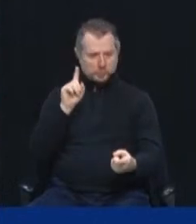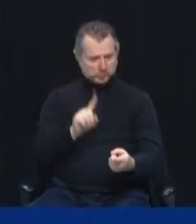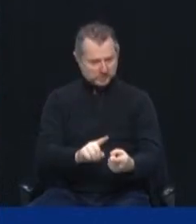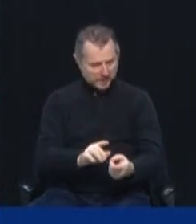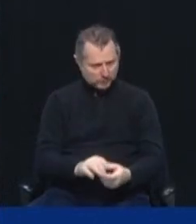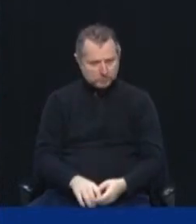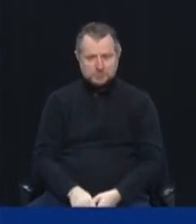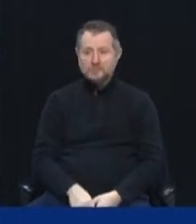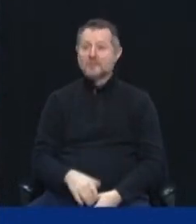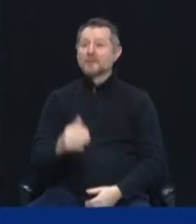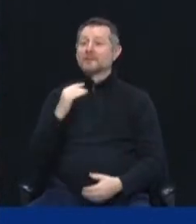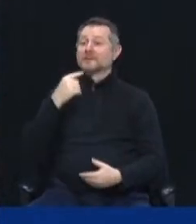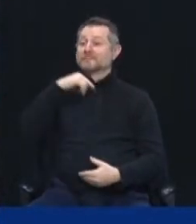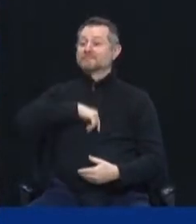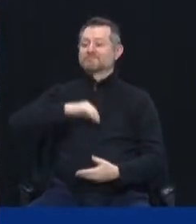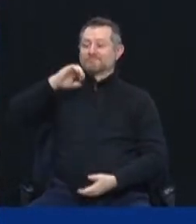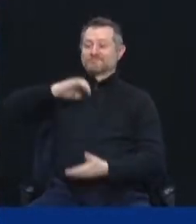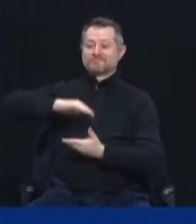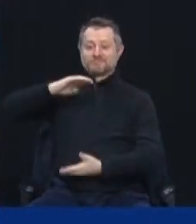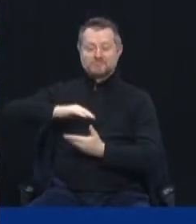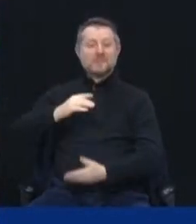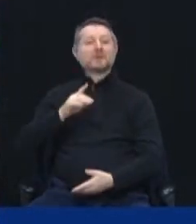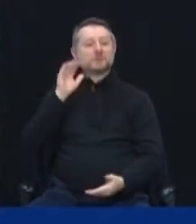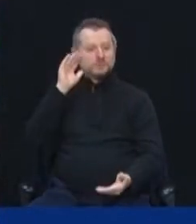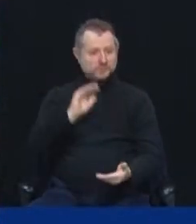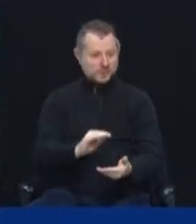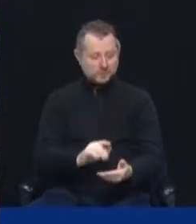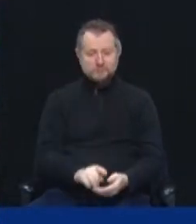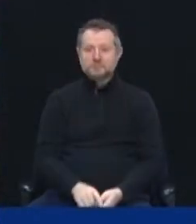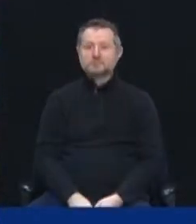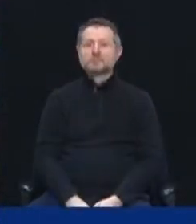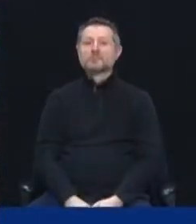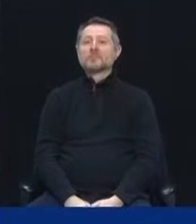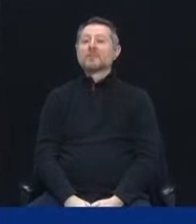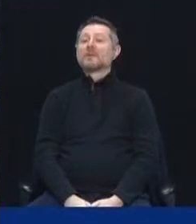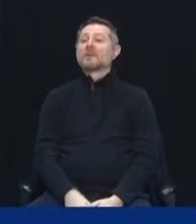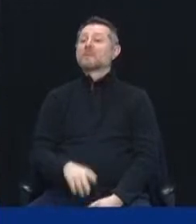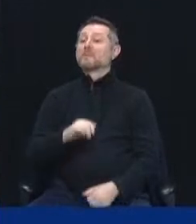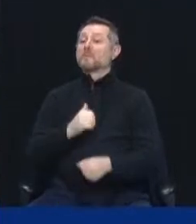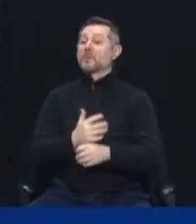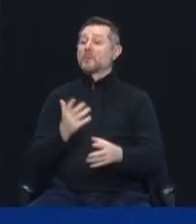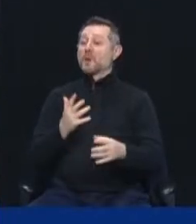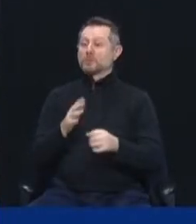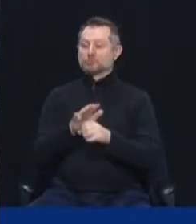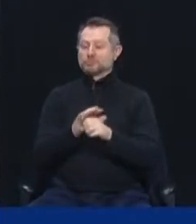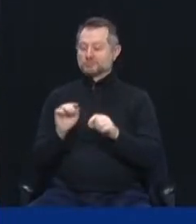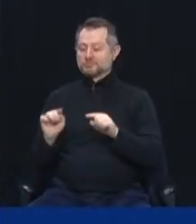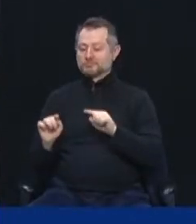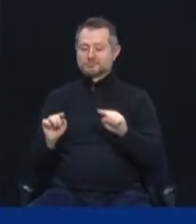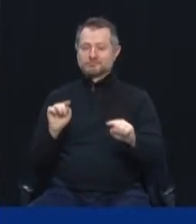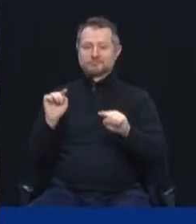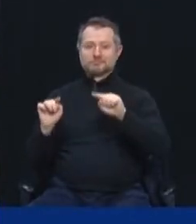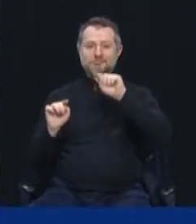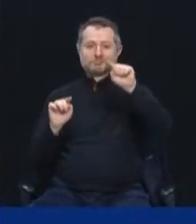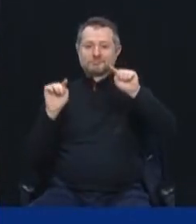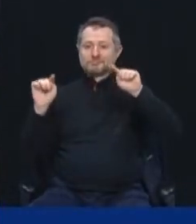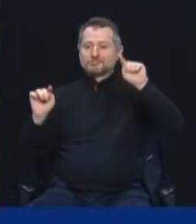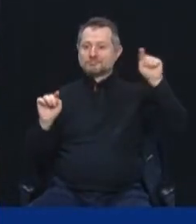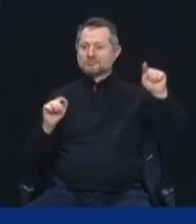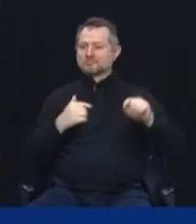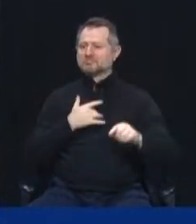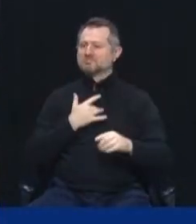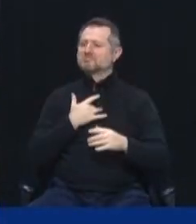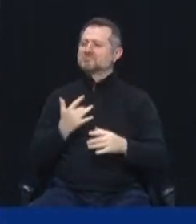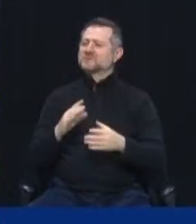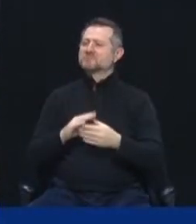number of people intubated is down. By region across the state, which I say 3